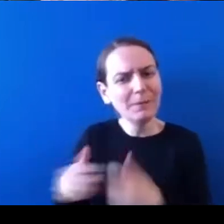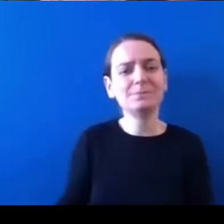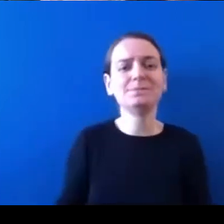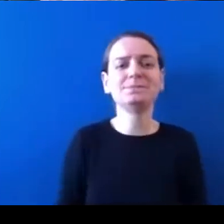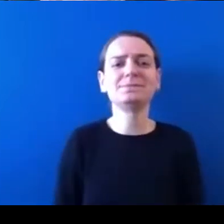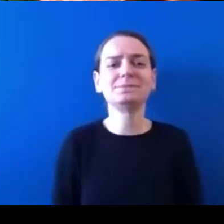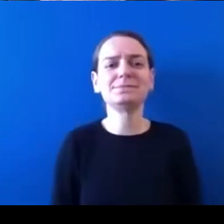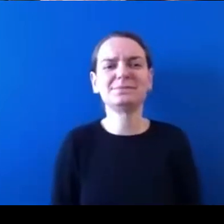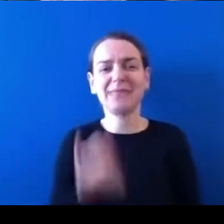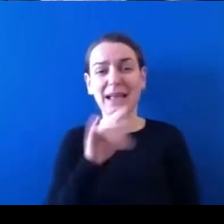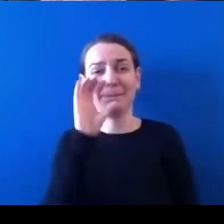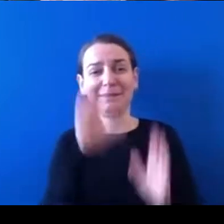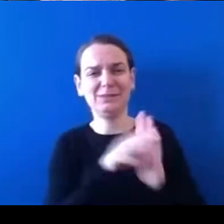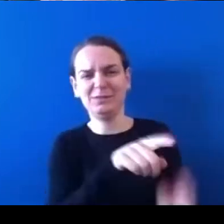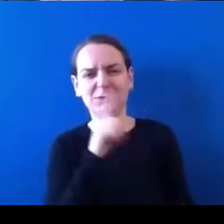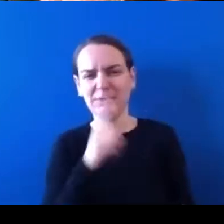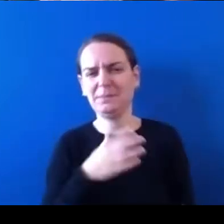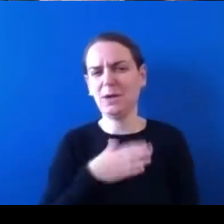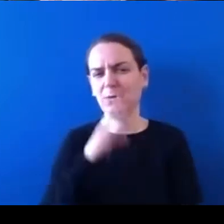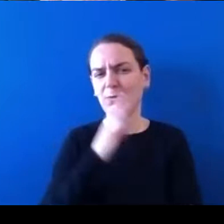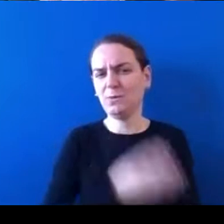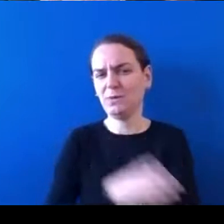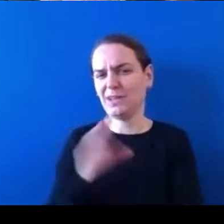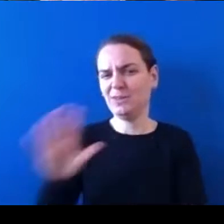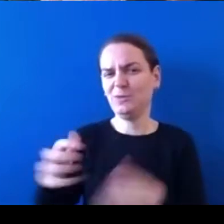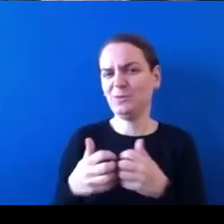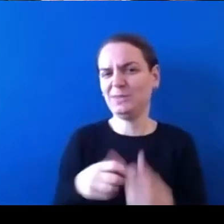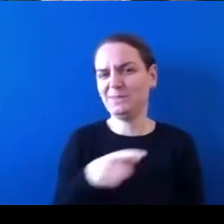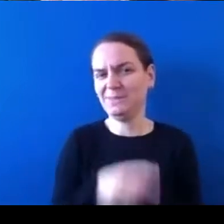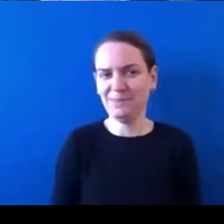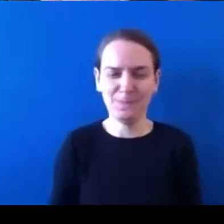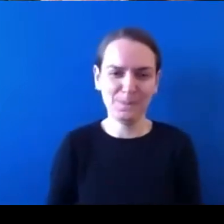the summer, so they kind of knew each other.